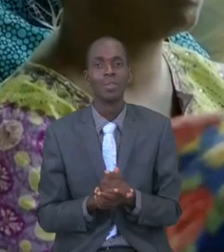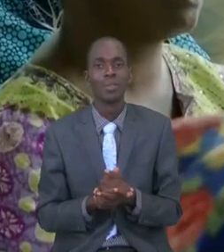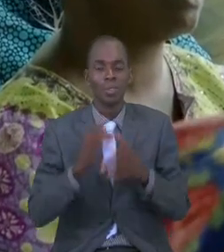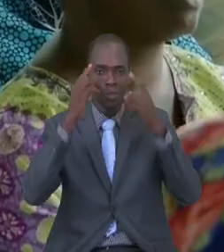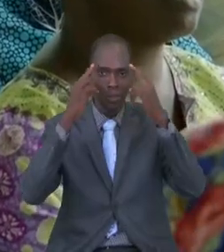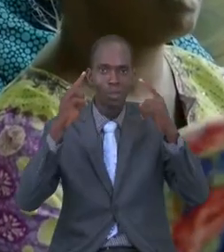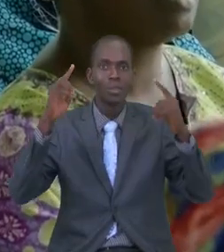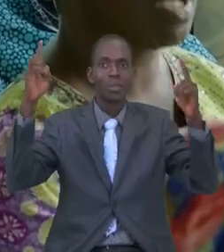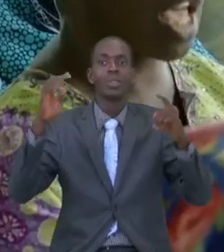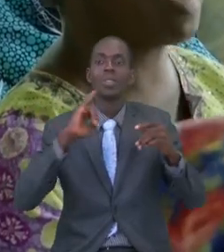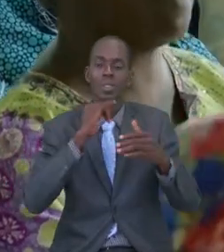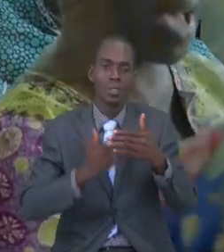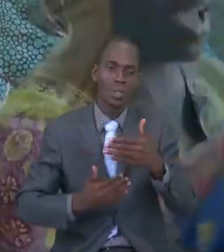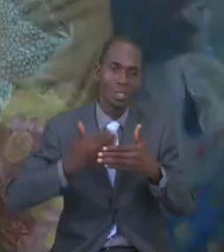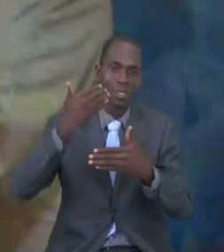Success ahead of you.